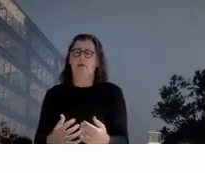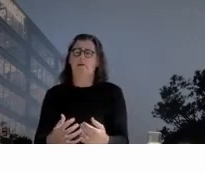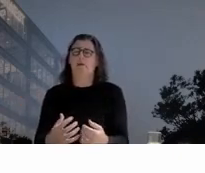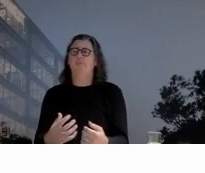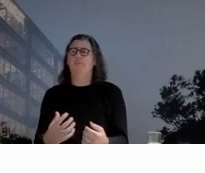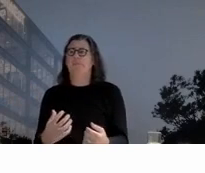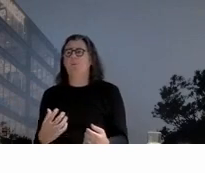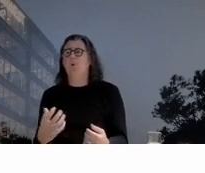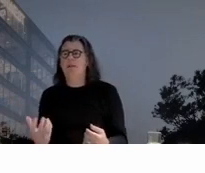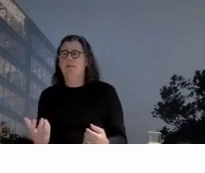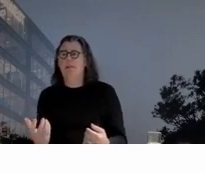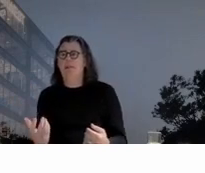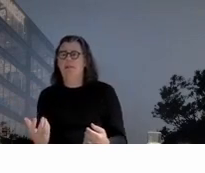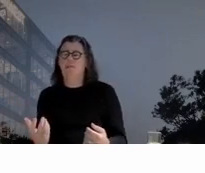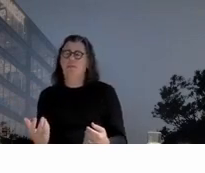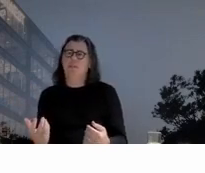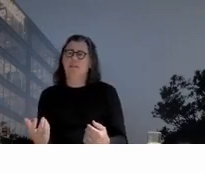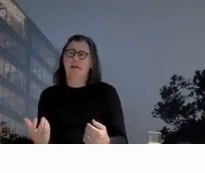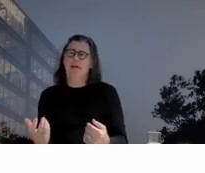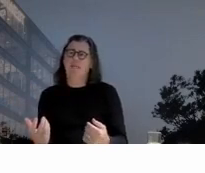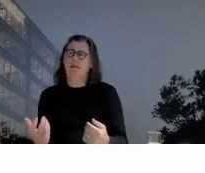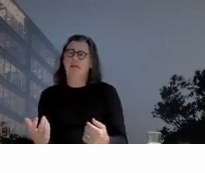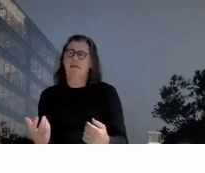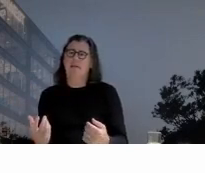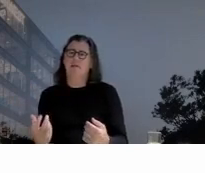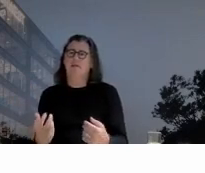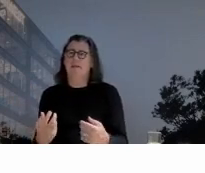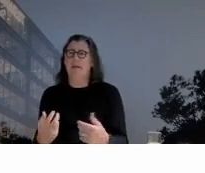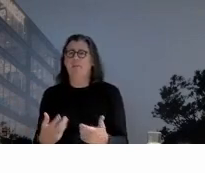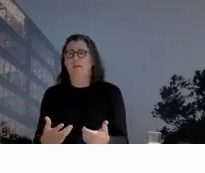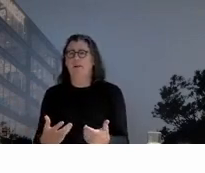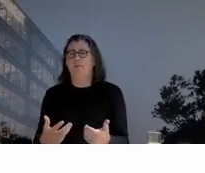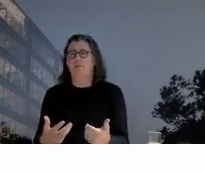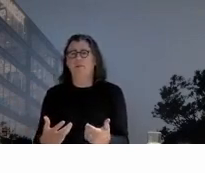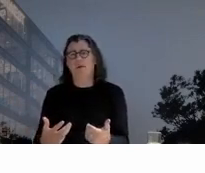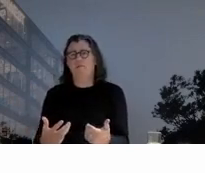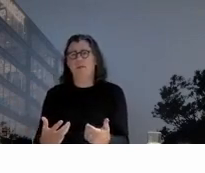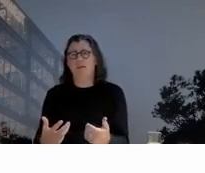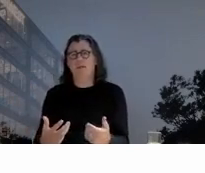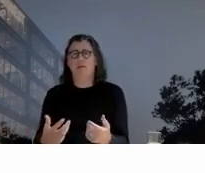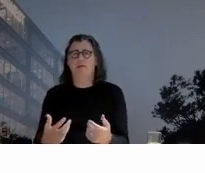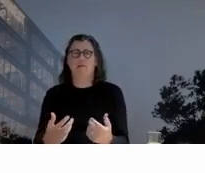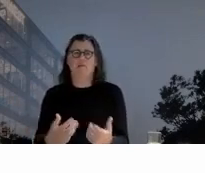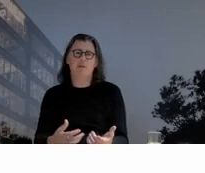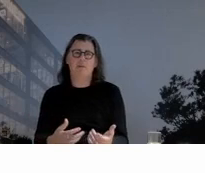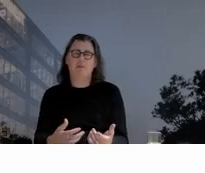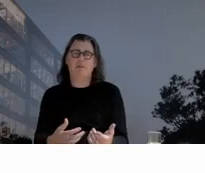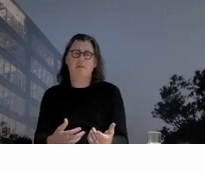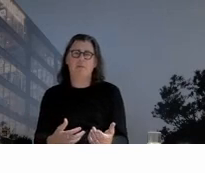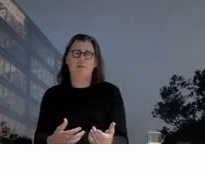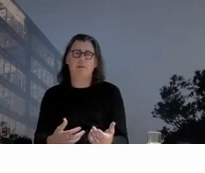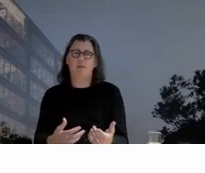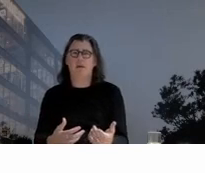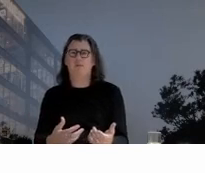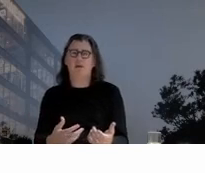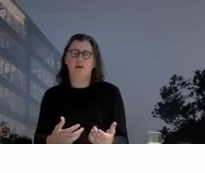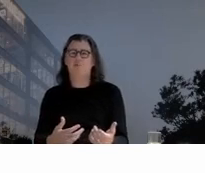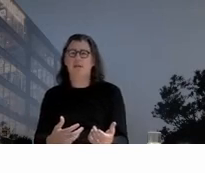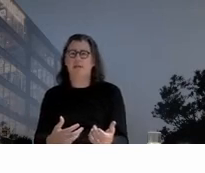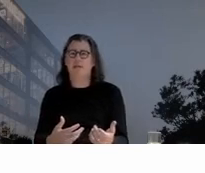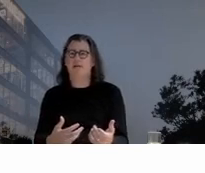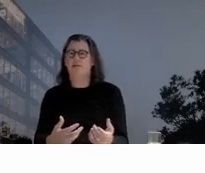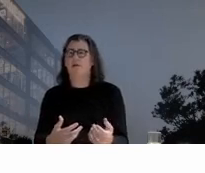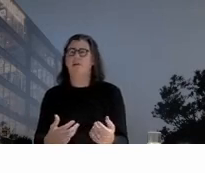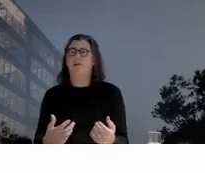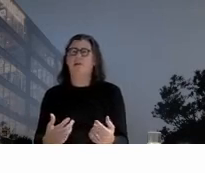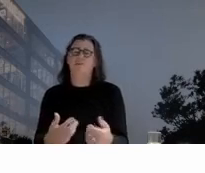relativity. So why is the ICE number 6.5 million kilos when the EPIC number is 12 million kilos and the Greenbook number is 9.9